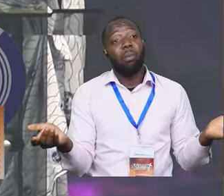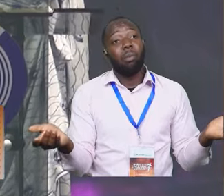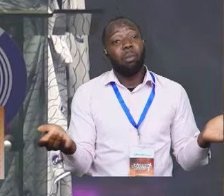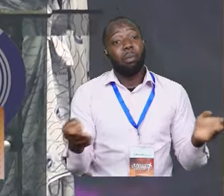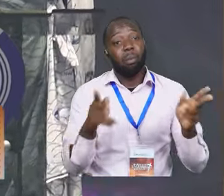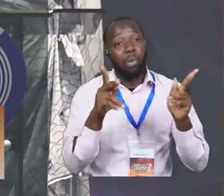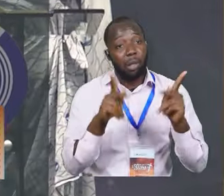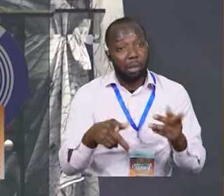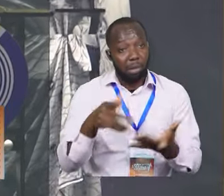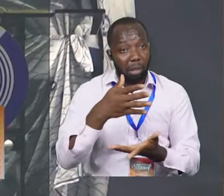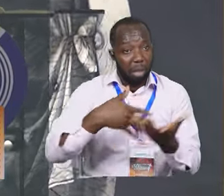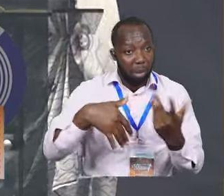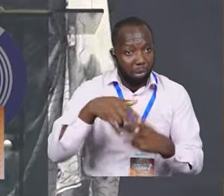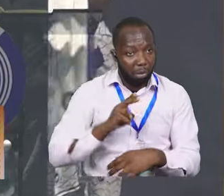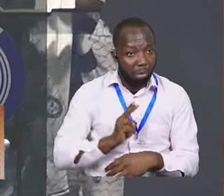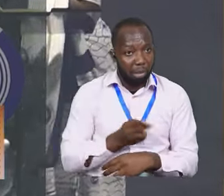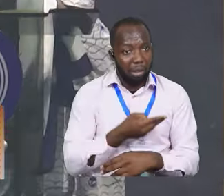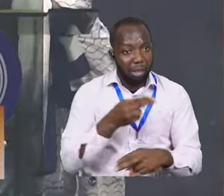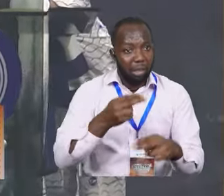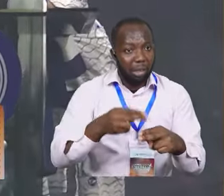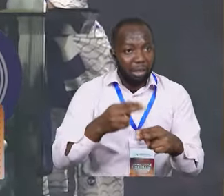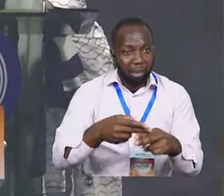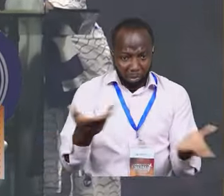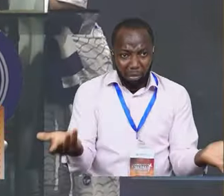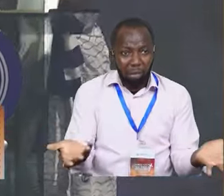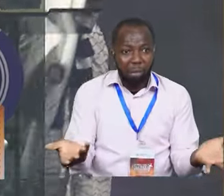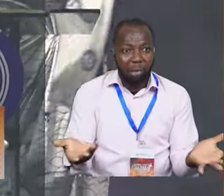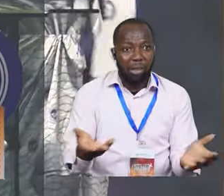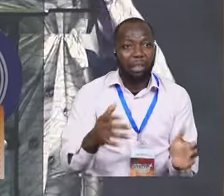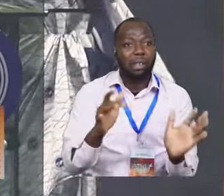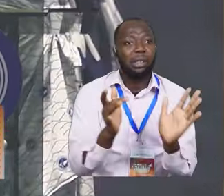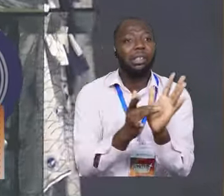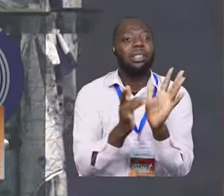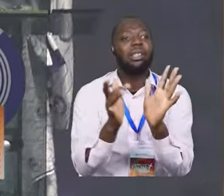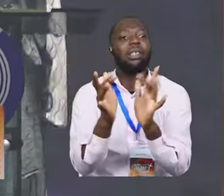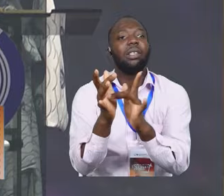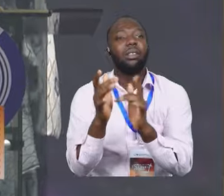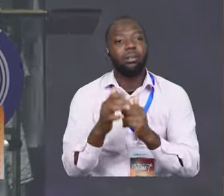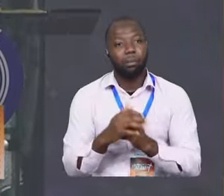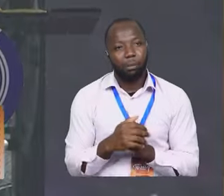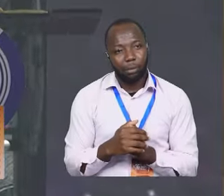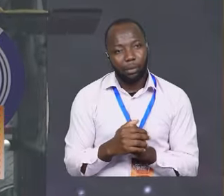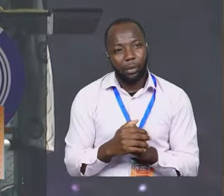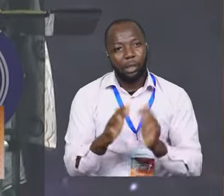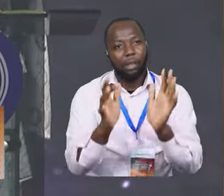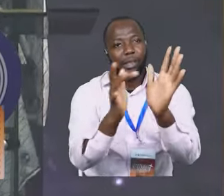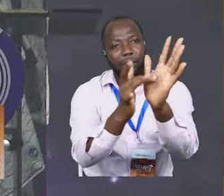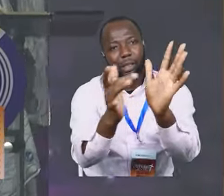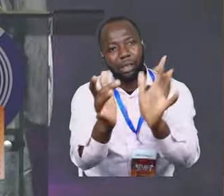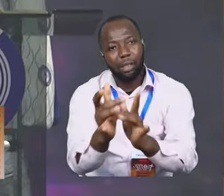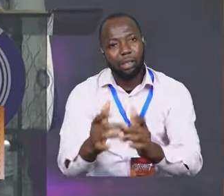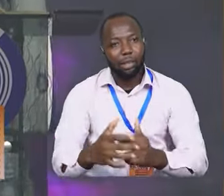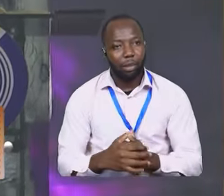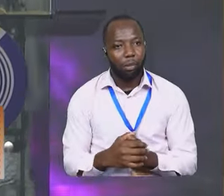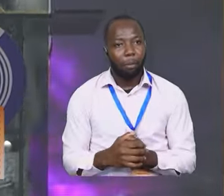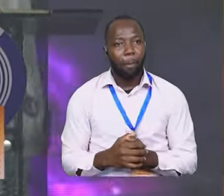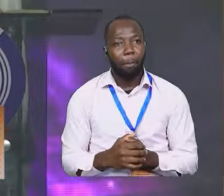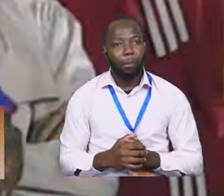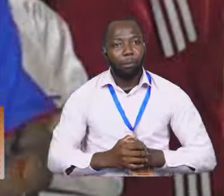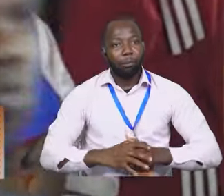Oh! There is someone here. Your friend is Jesus. His name is Jesus. Jesus.